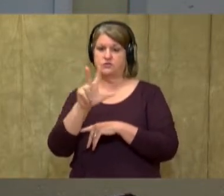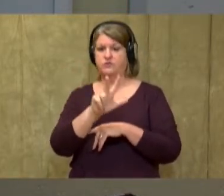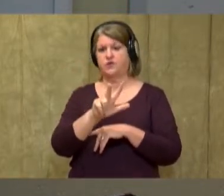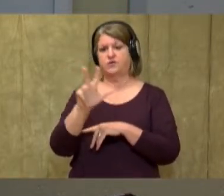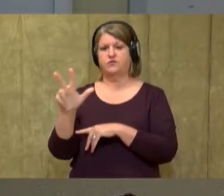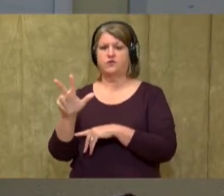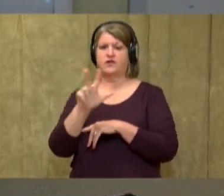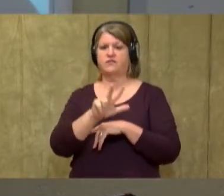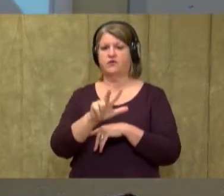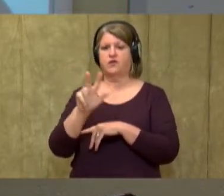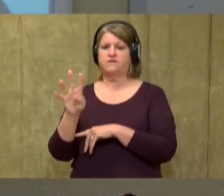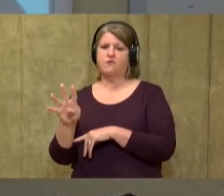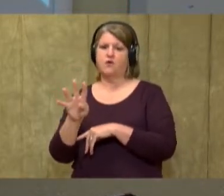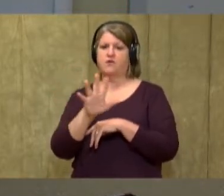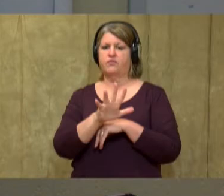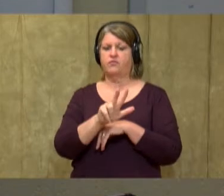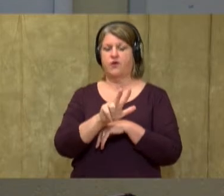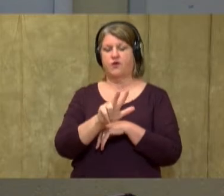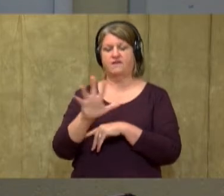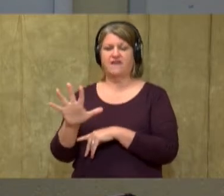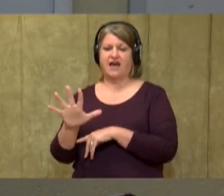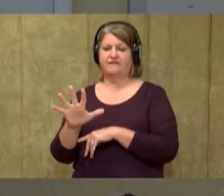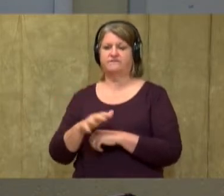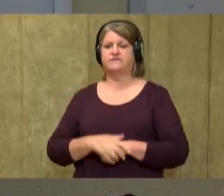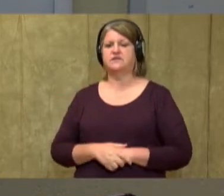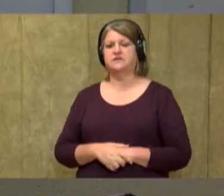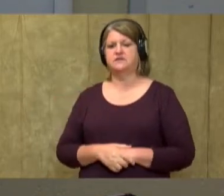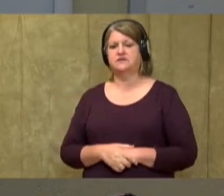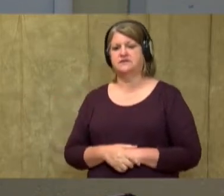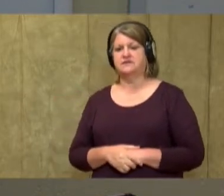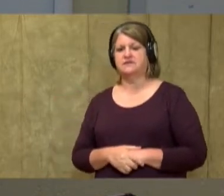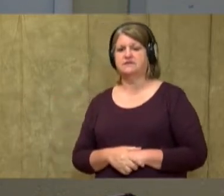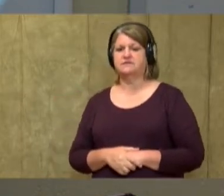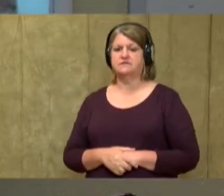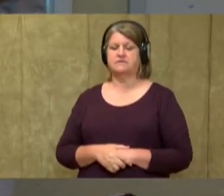33, 34, 35.